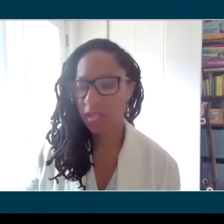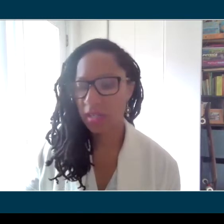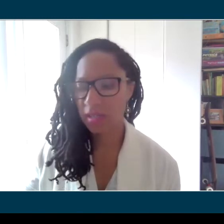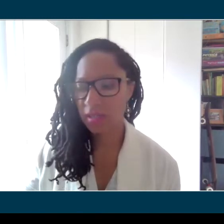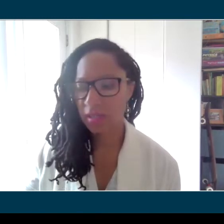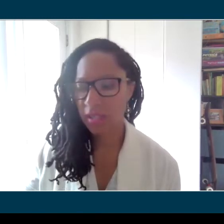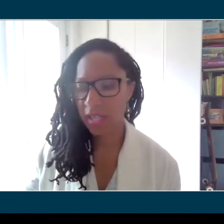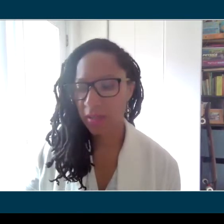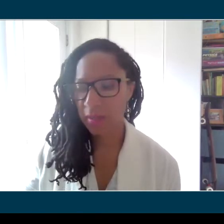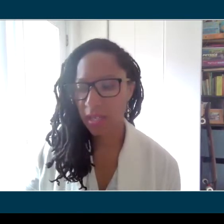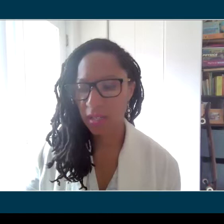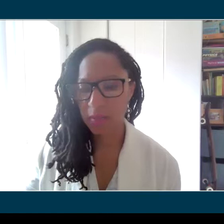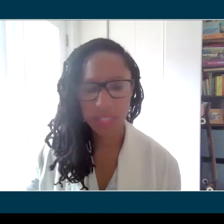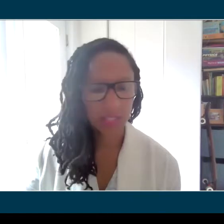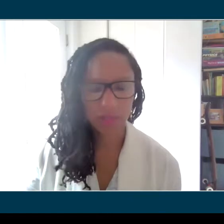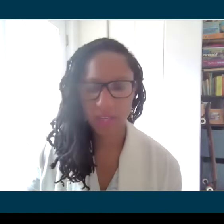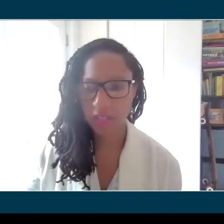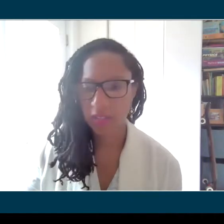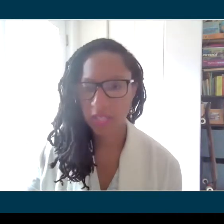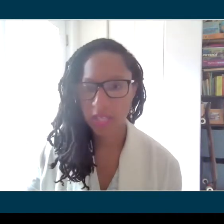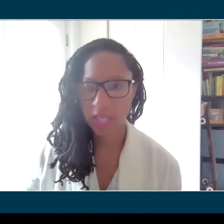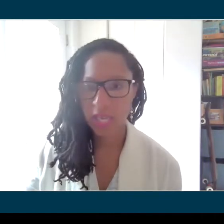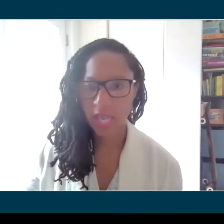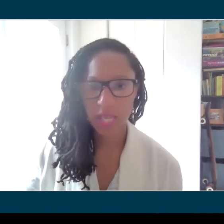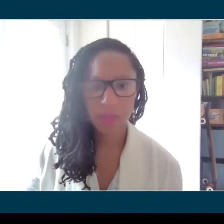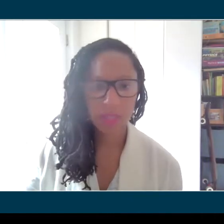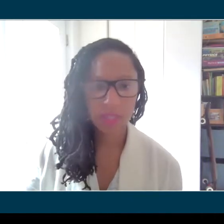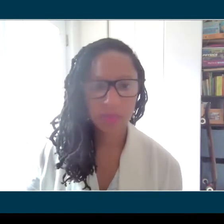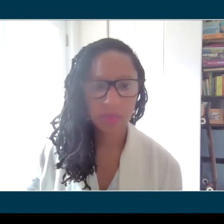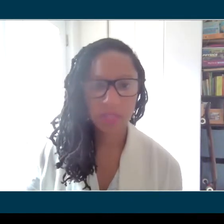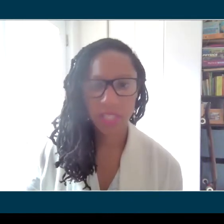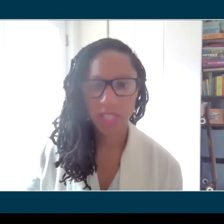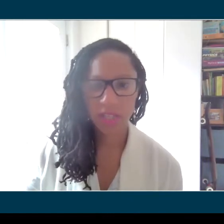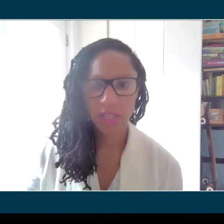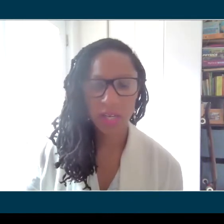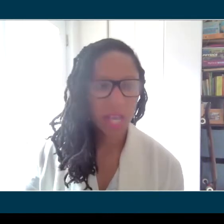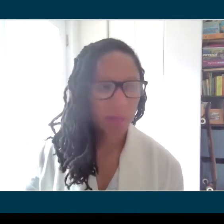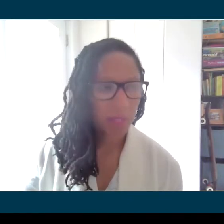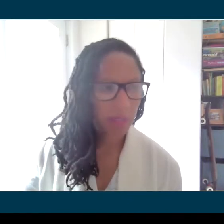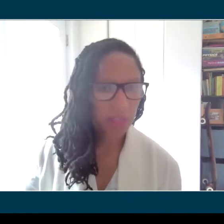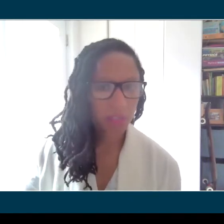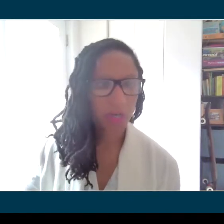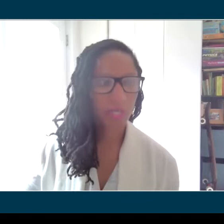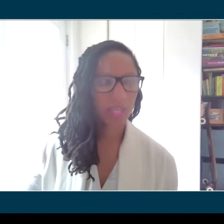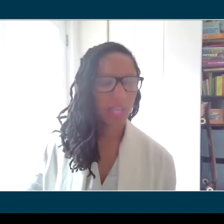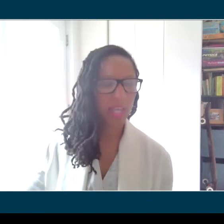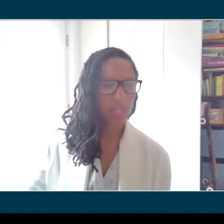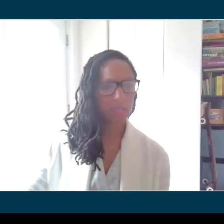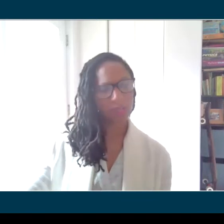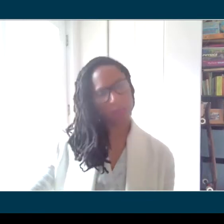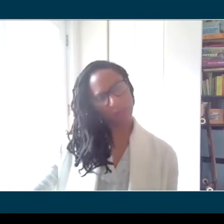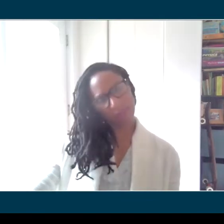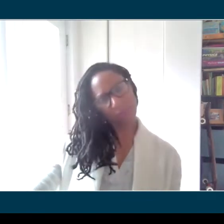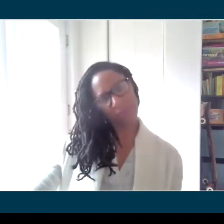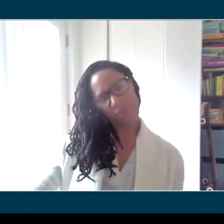are unlearning or beginning the process of unlearning ableism together. I'm currently showing